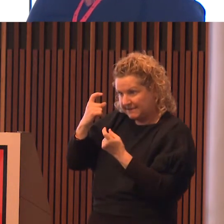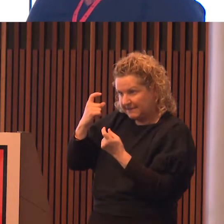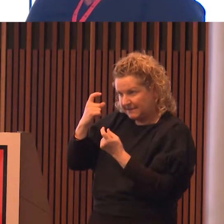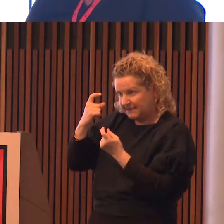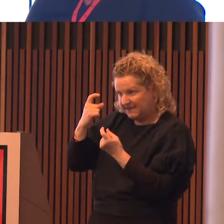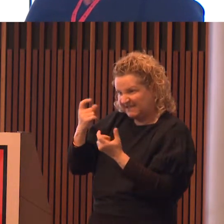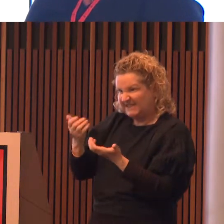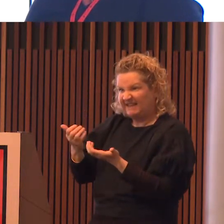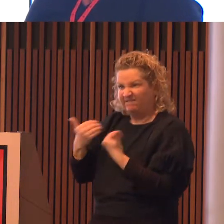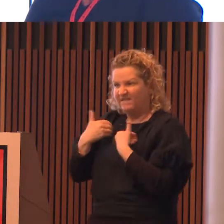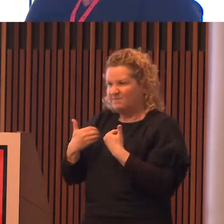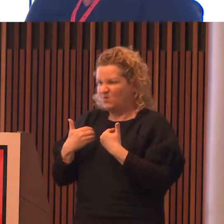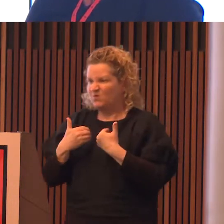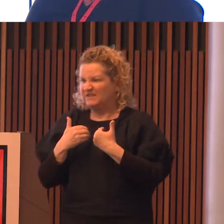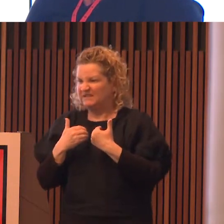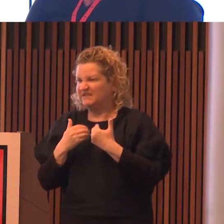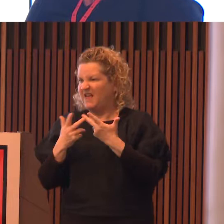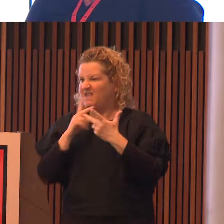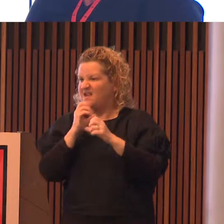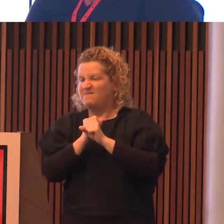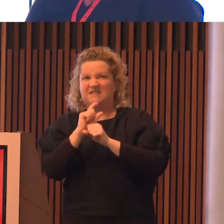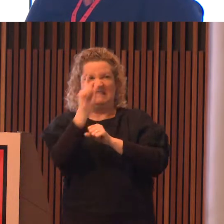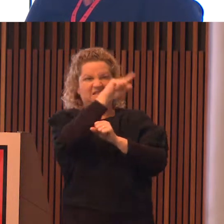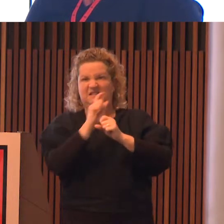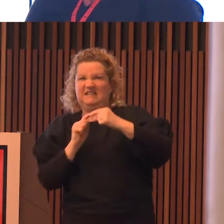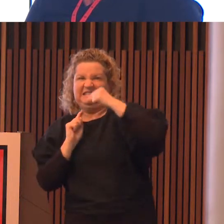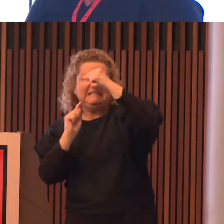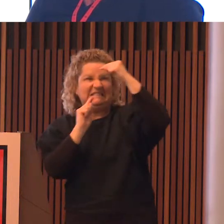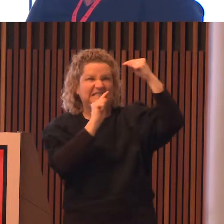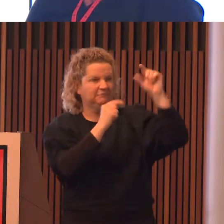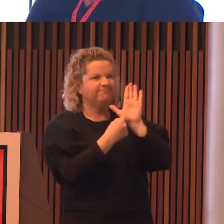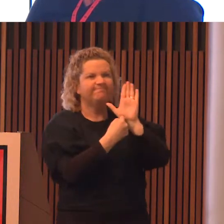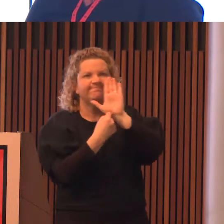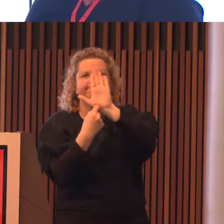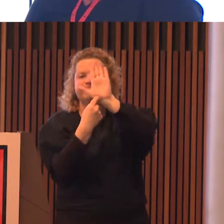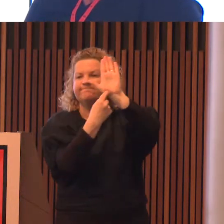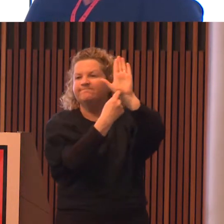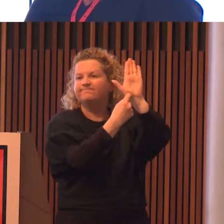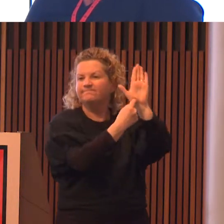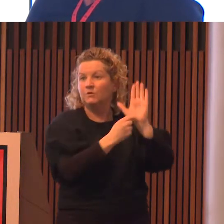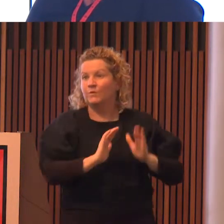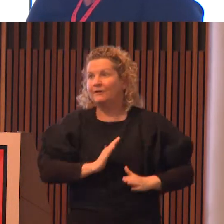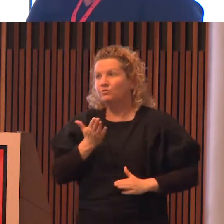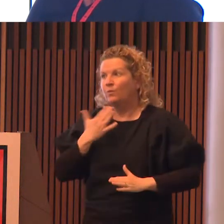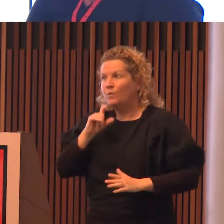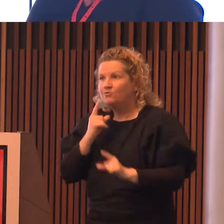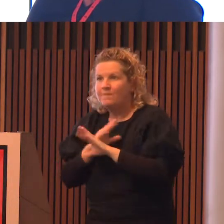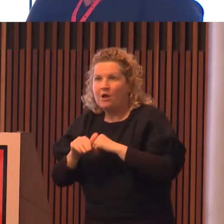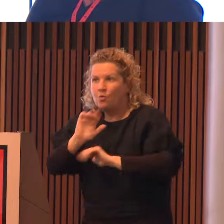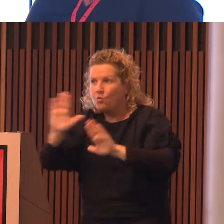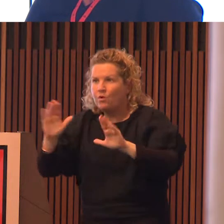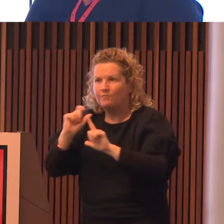them to happen in other states and territories. So we are really interested, and we'll be asking and talking to you about how those projects are